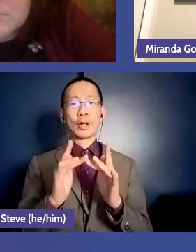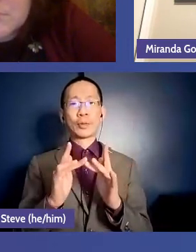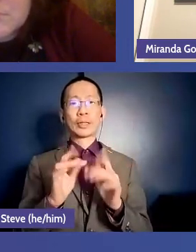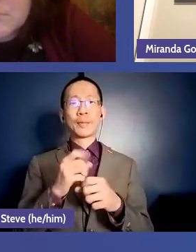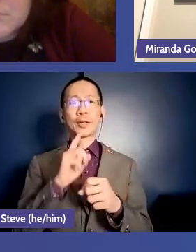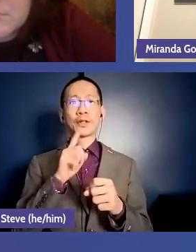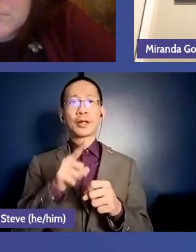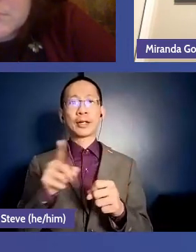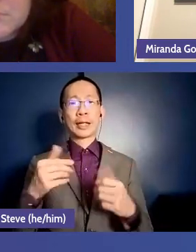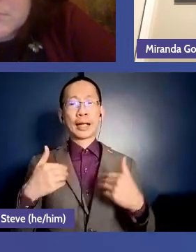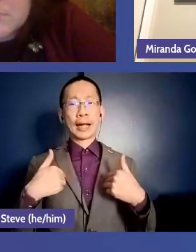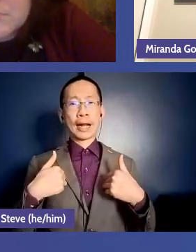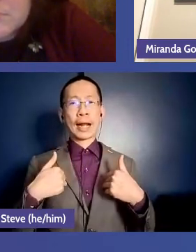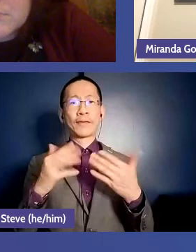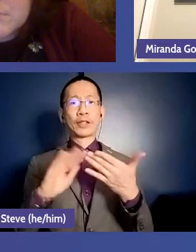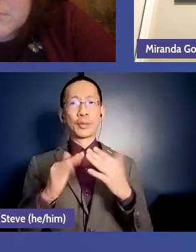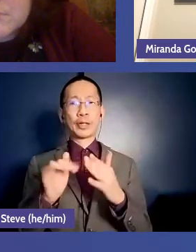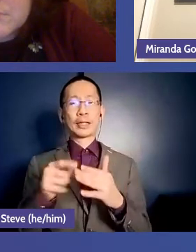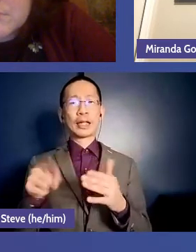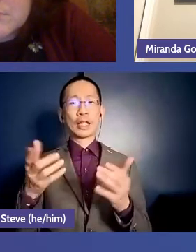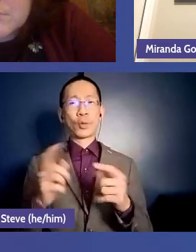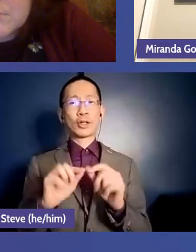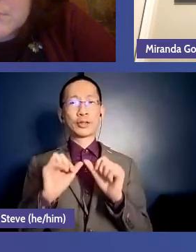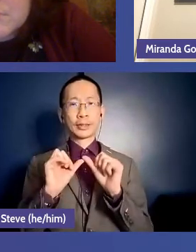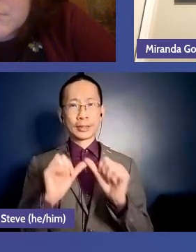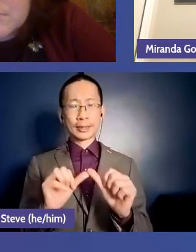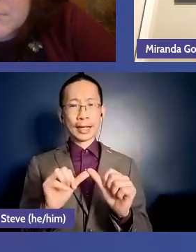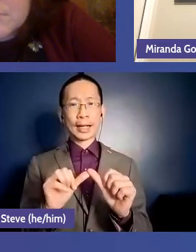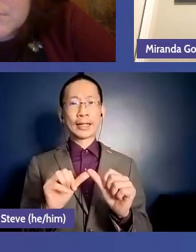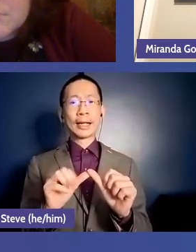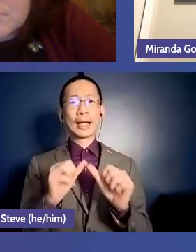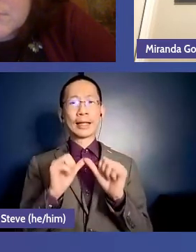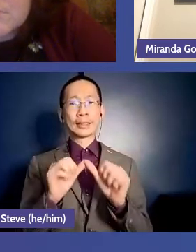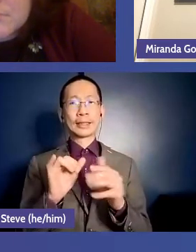have a community that they want to, again, sustain in this, and